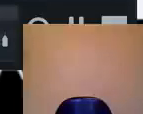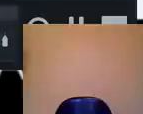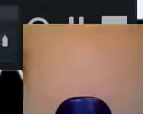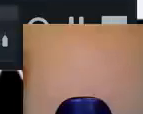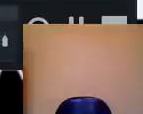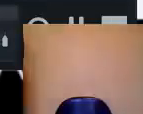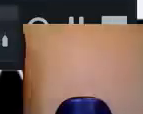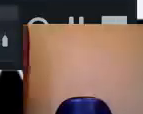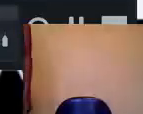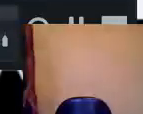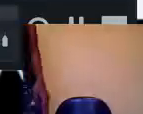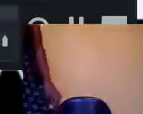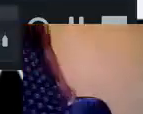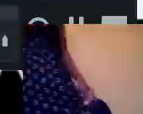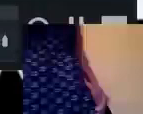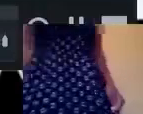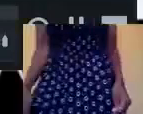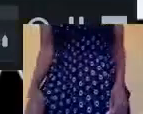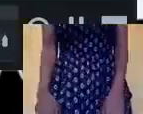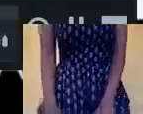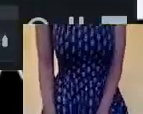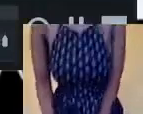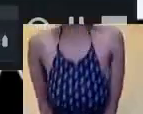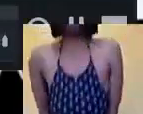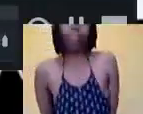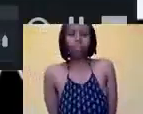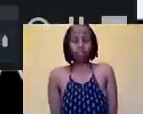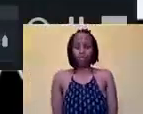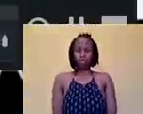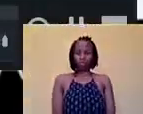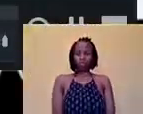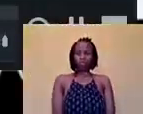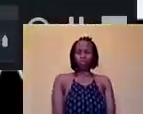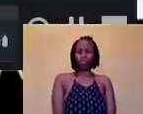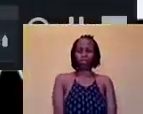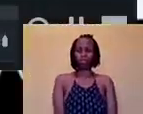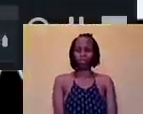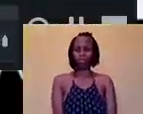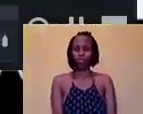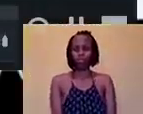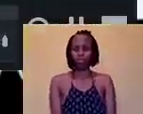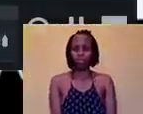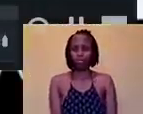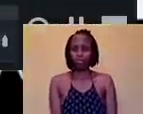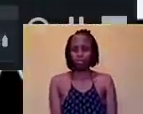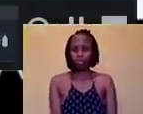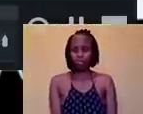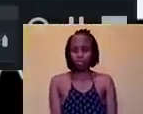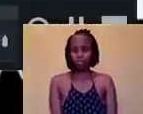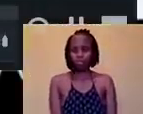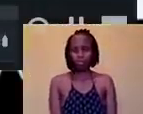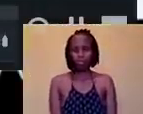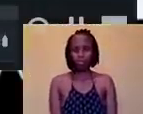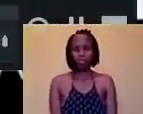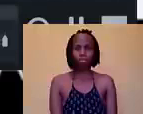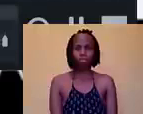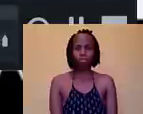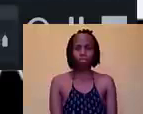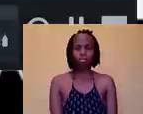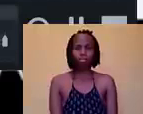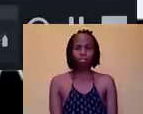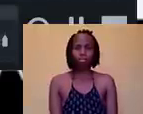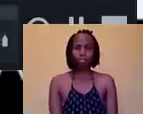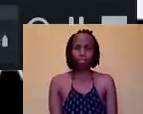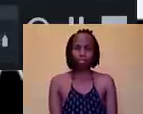submit an online or written PDF or something along those lines, you can actually use that link to submit. You'll find a table with